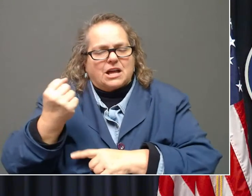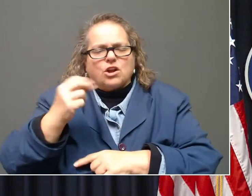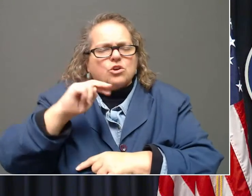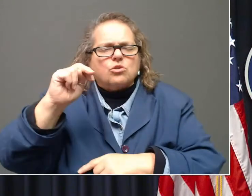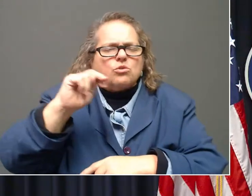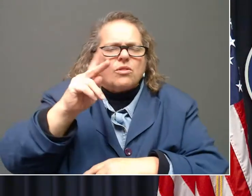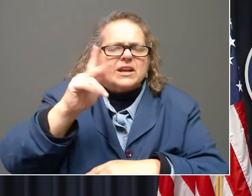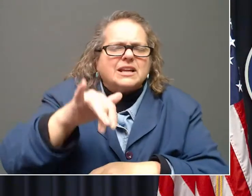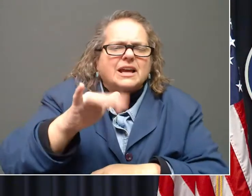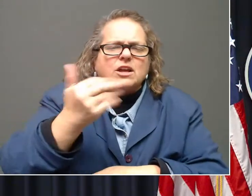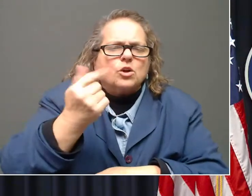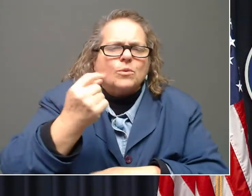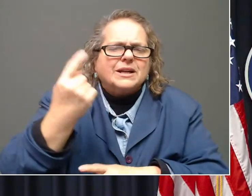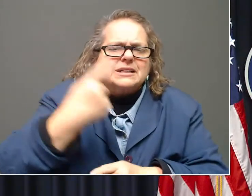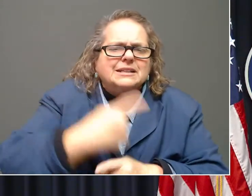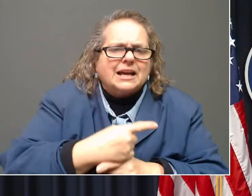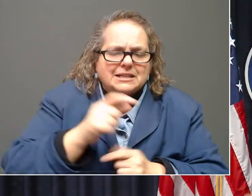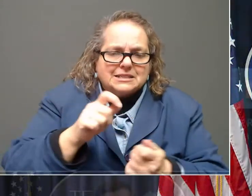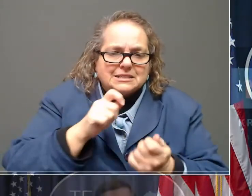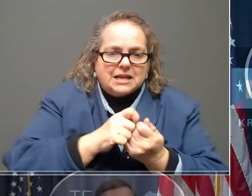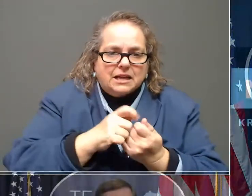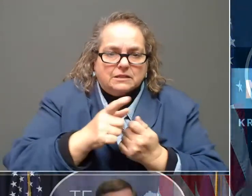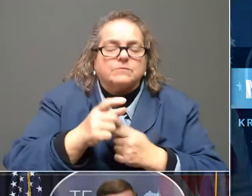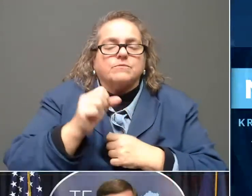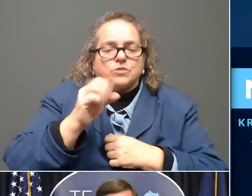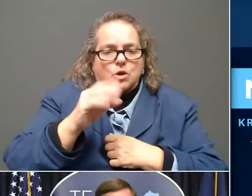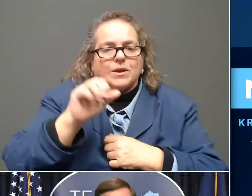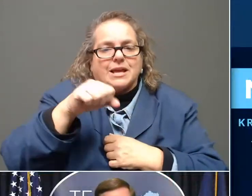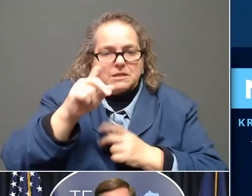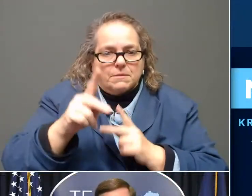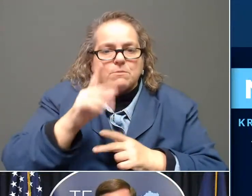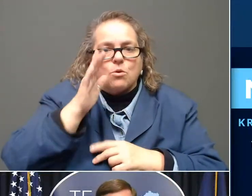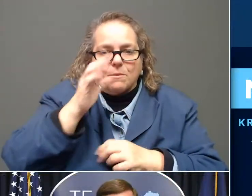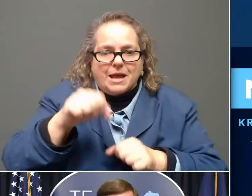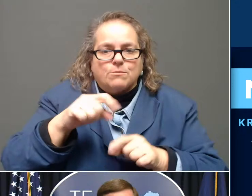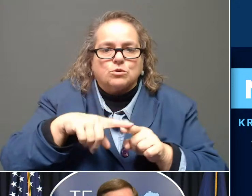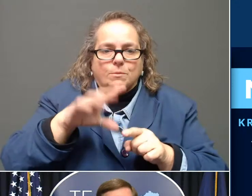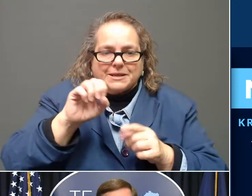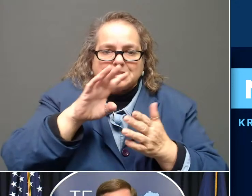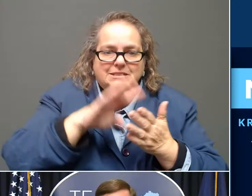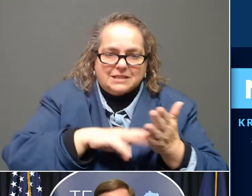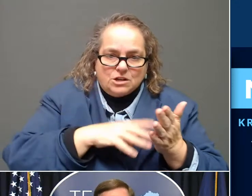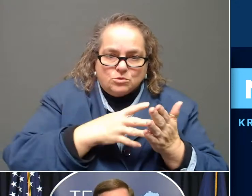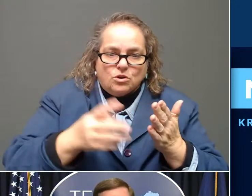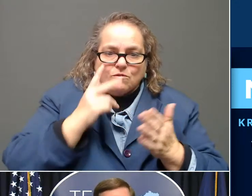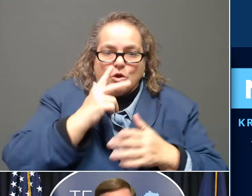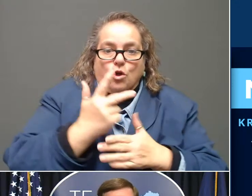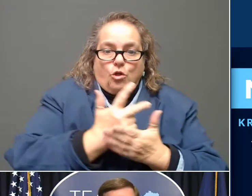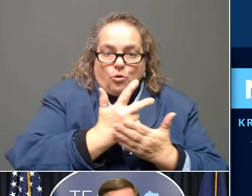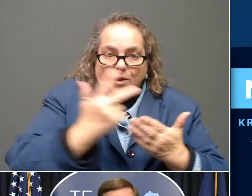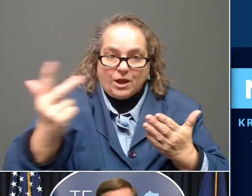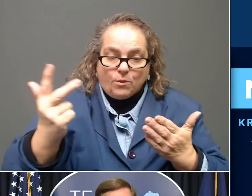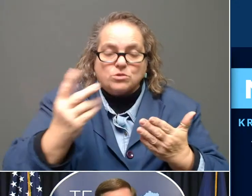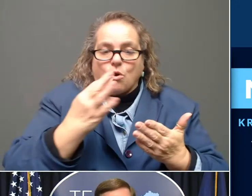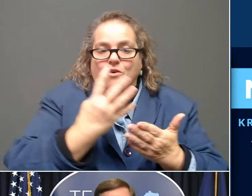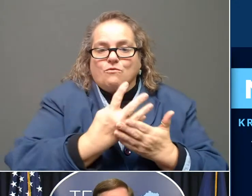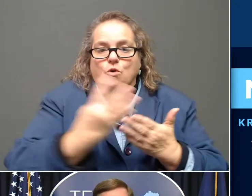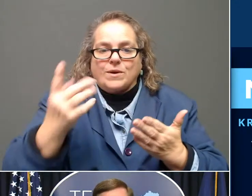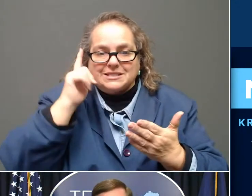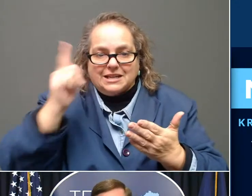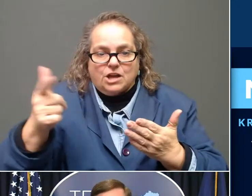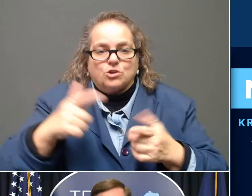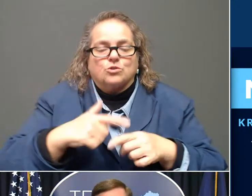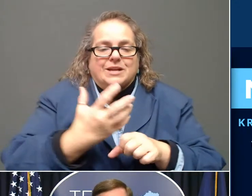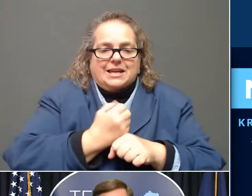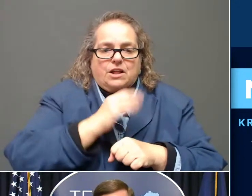that they do a very similar job with similar risks, and sometimes it's even higher given that the children they watch are too young to wear a mask?